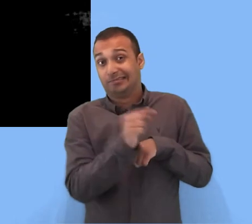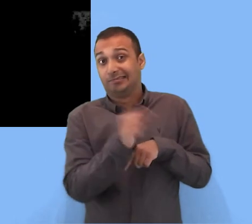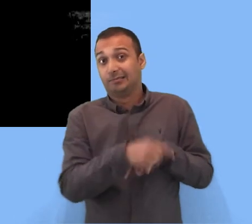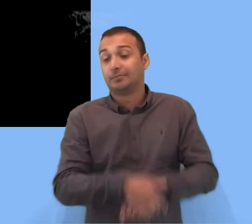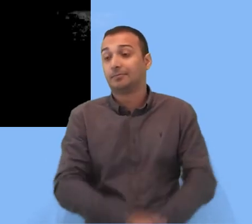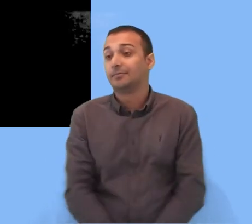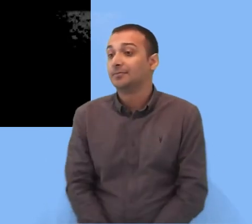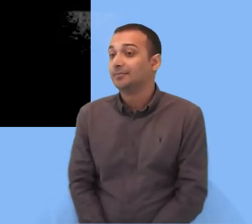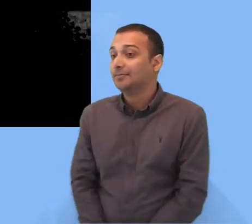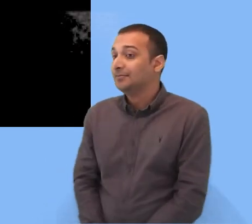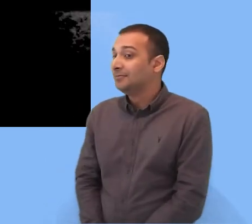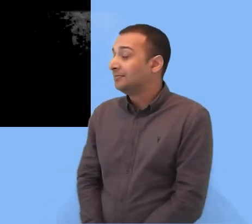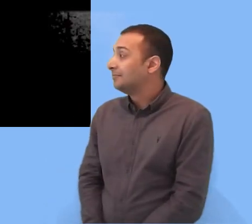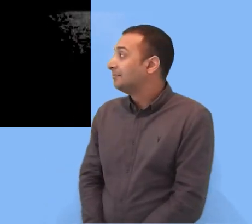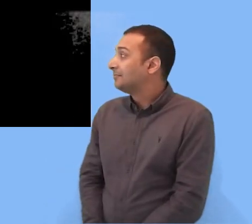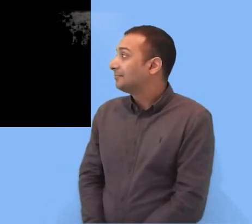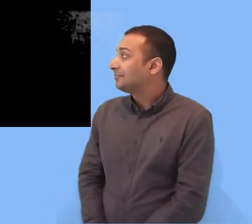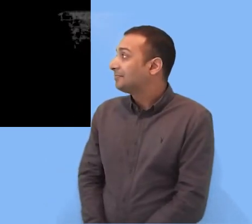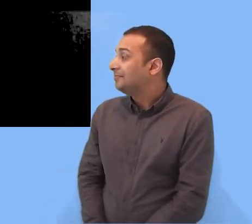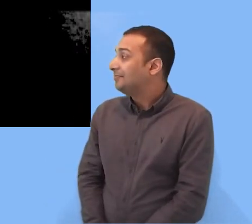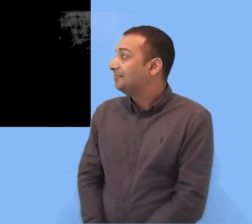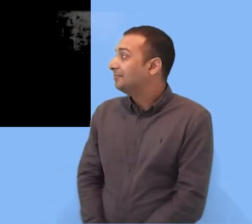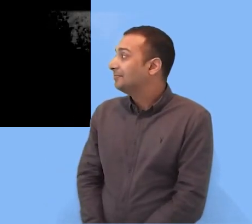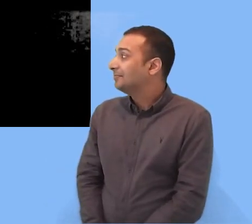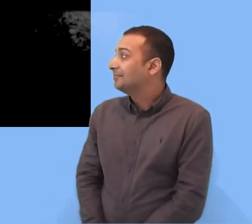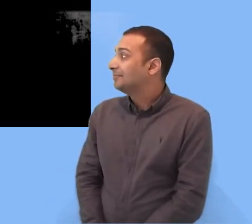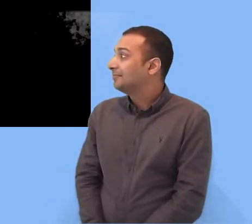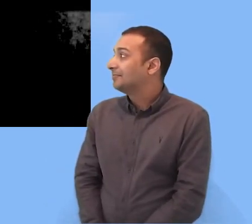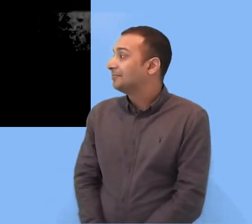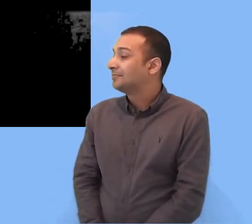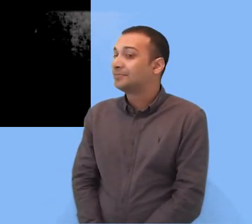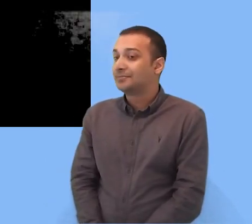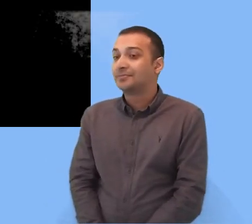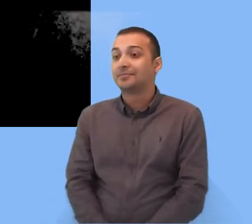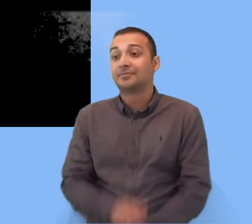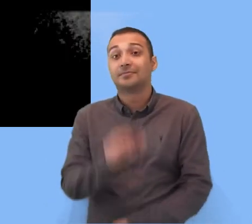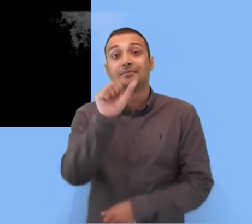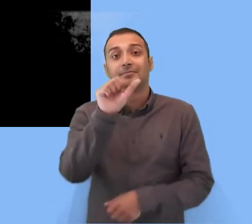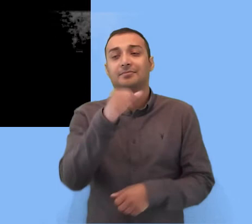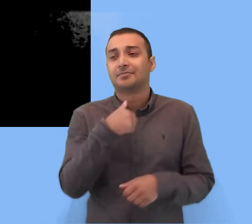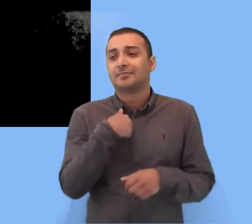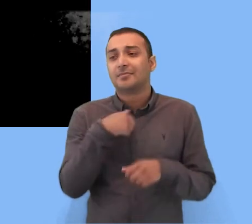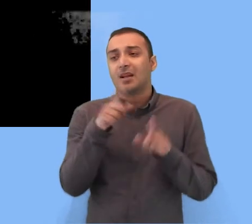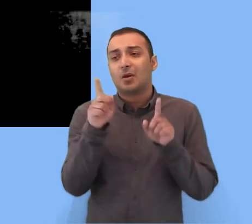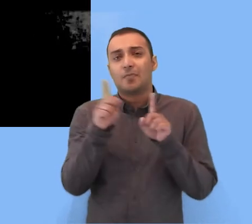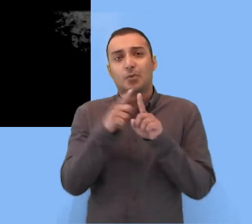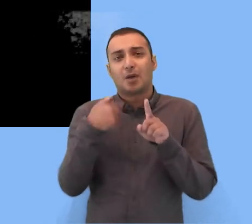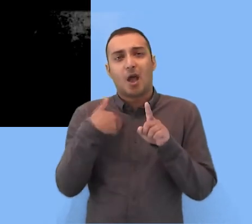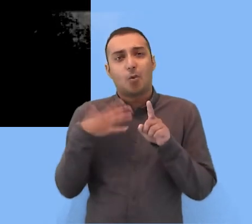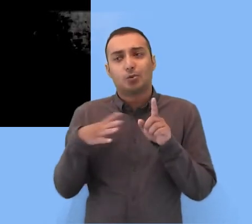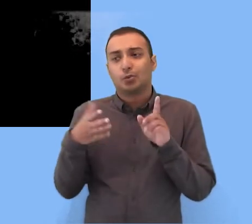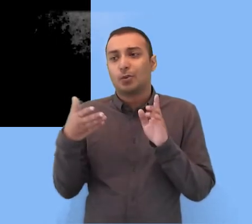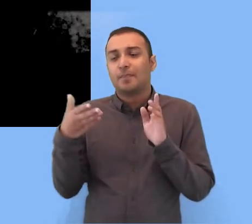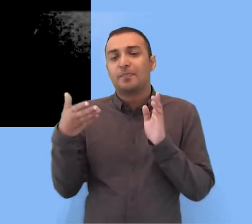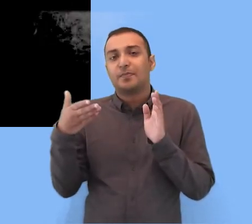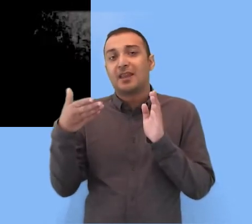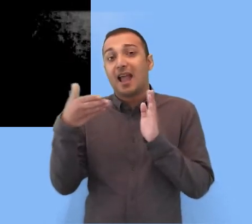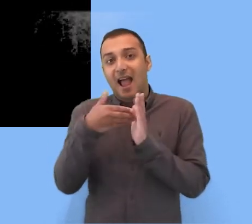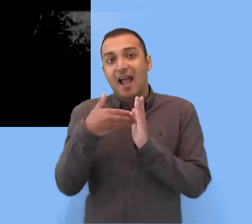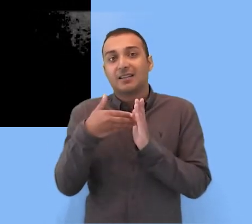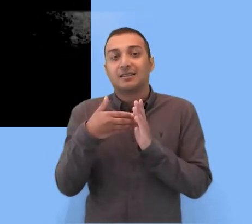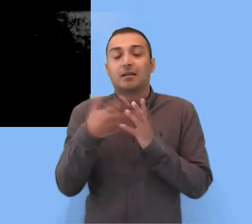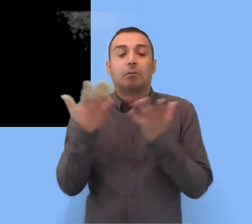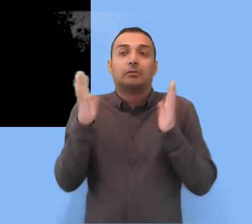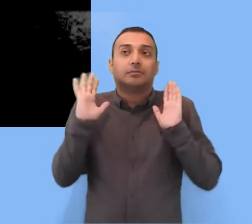Sorry, struggling to unmute. Absolutely. The other bit I wanted to add is, and excuse me for not knowing quite how the